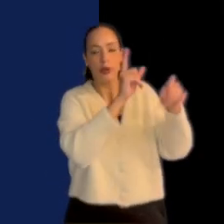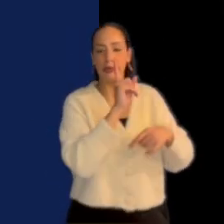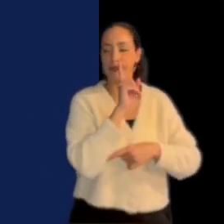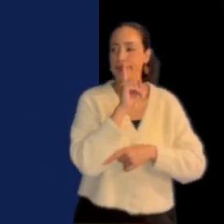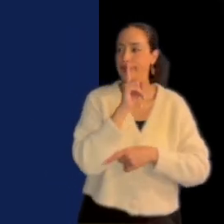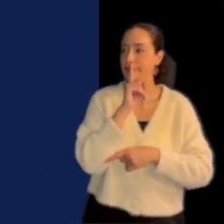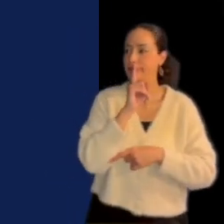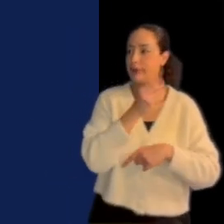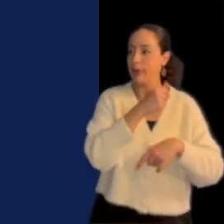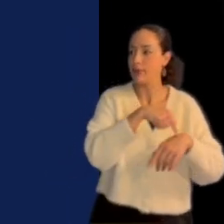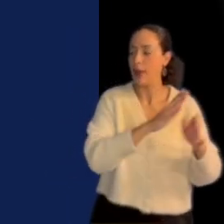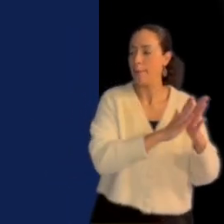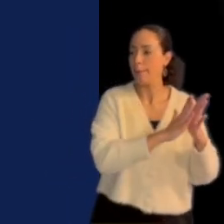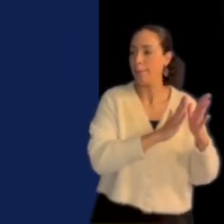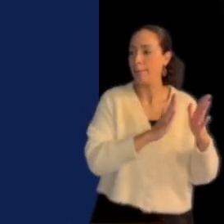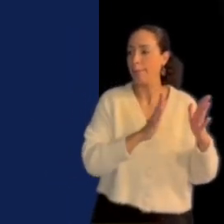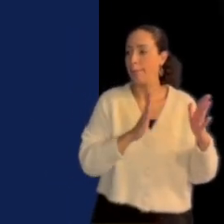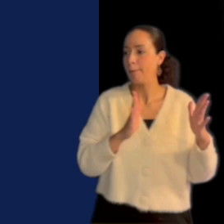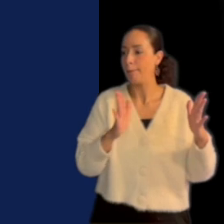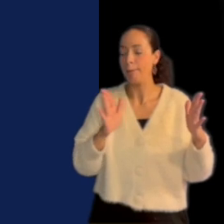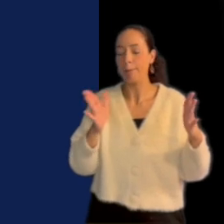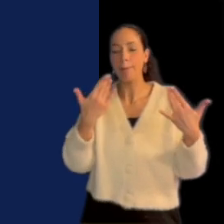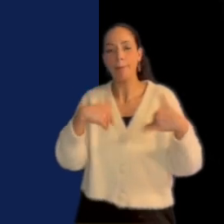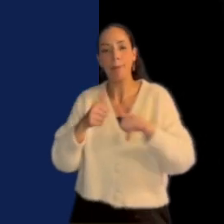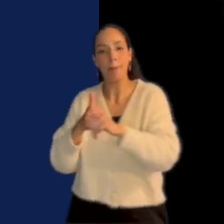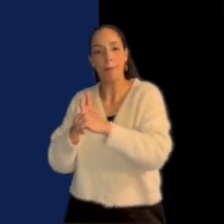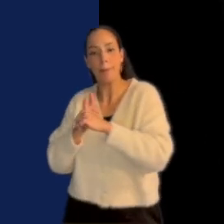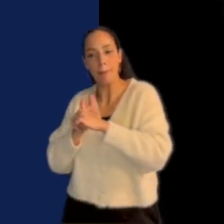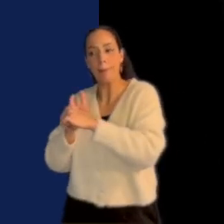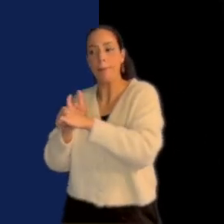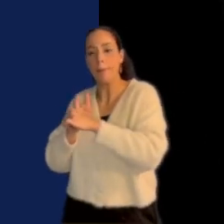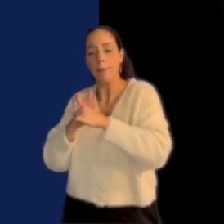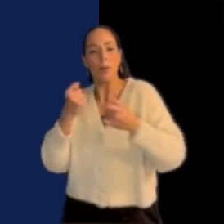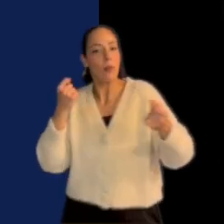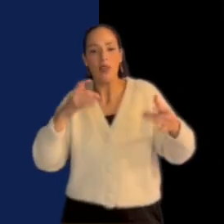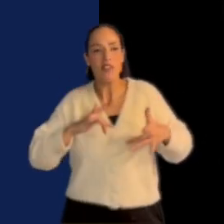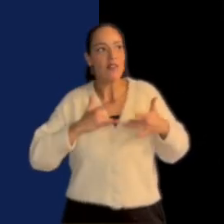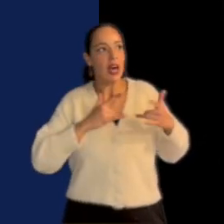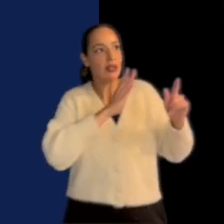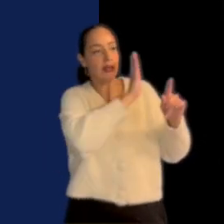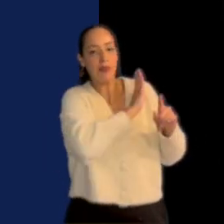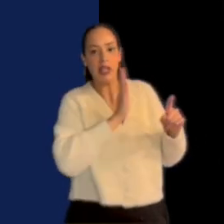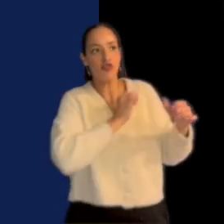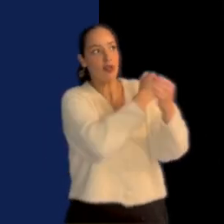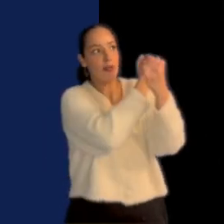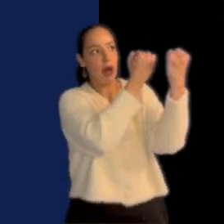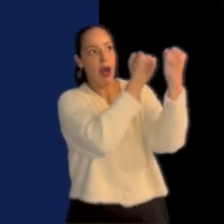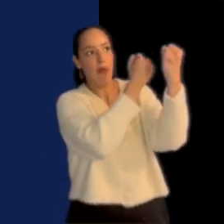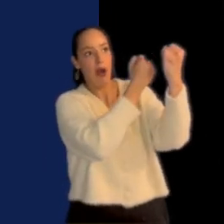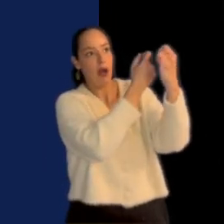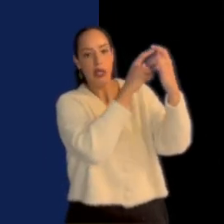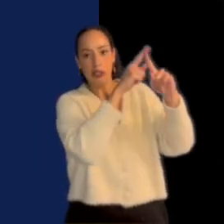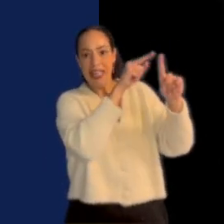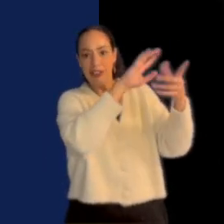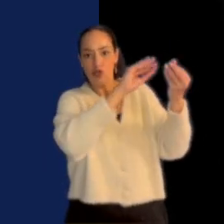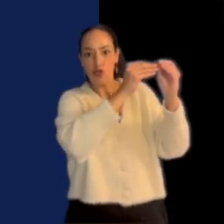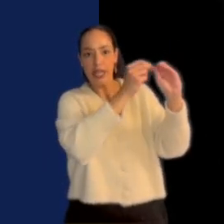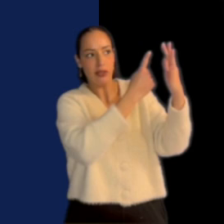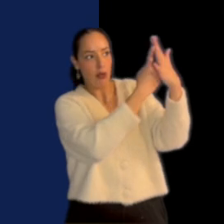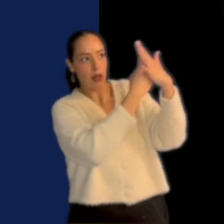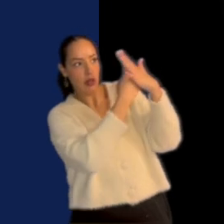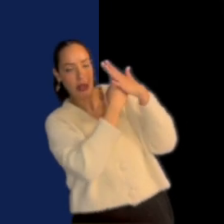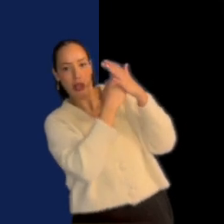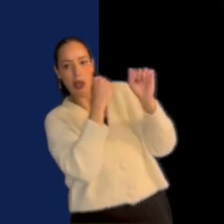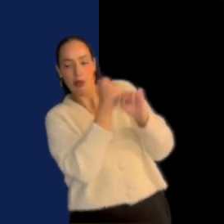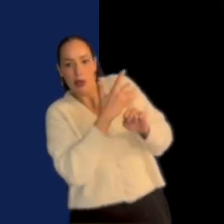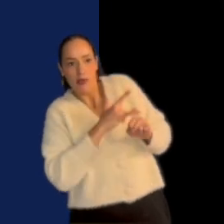allies, I was very aware of its looming presence all around me. It is designed to intimidate and undermine, and of course it does. I'm fearful